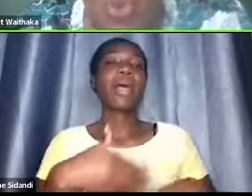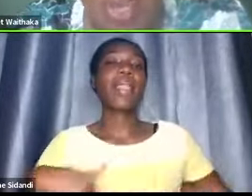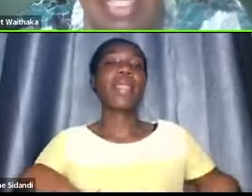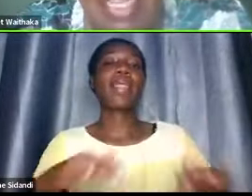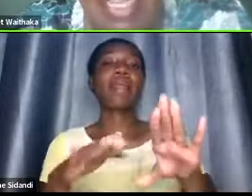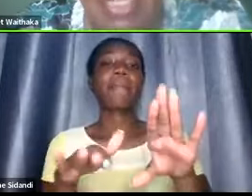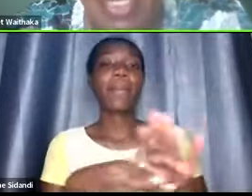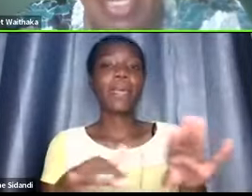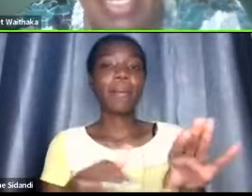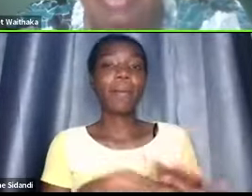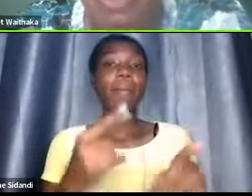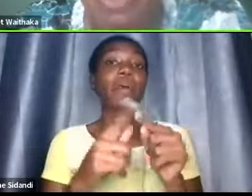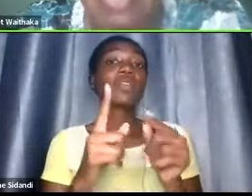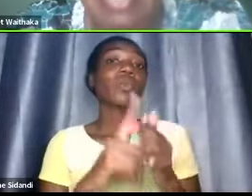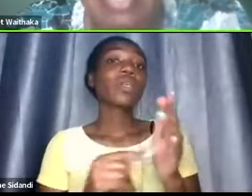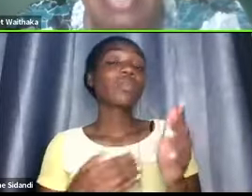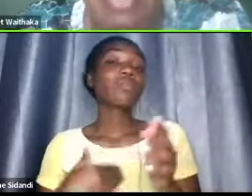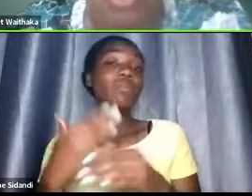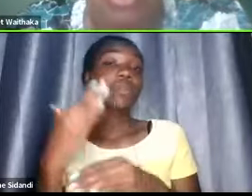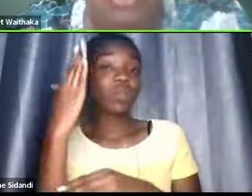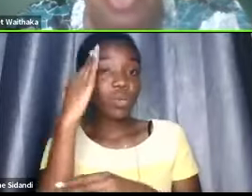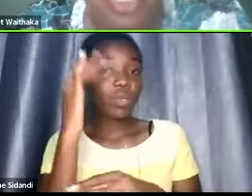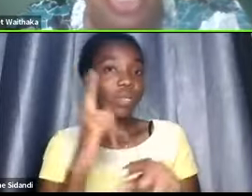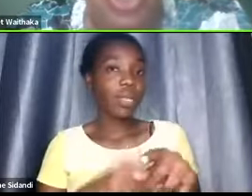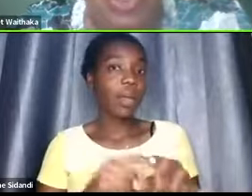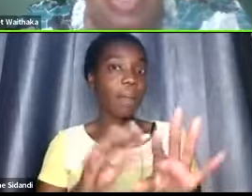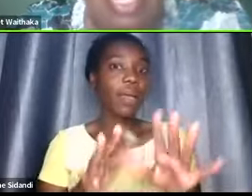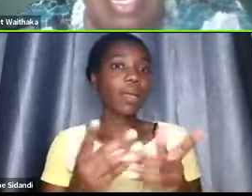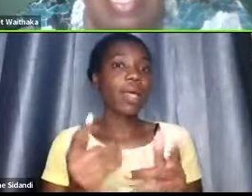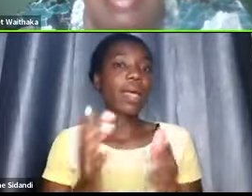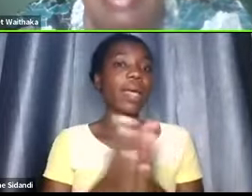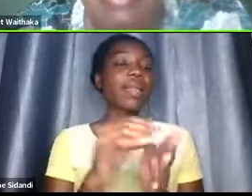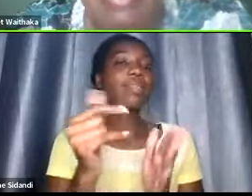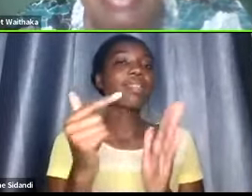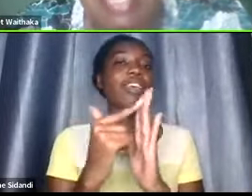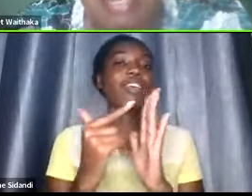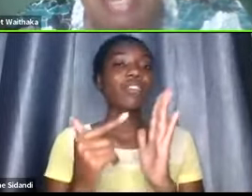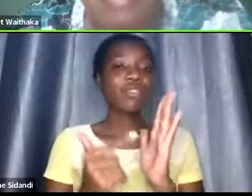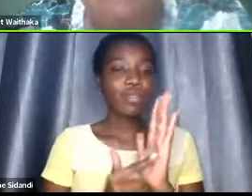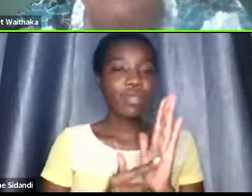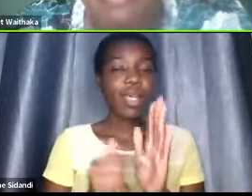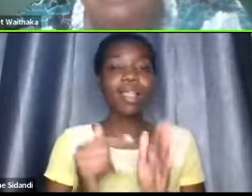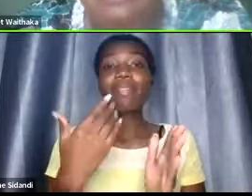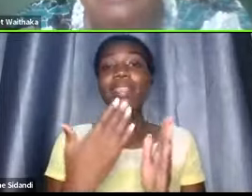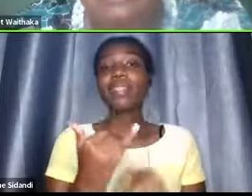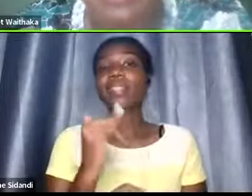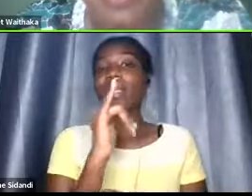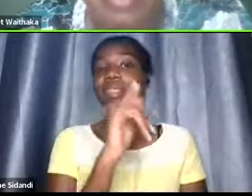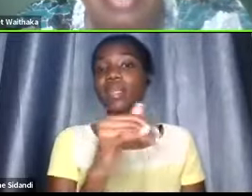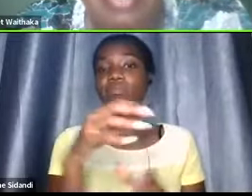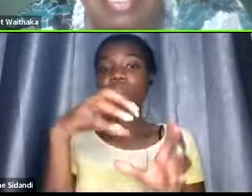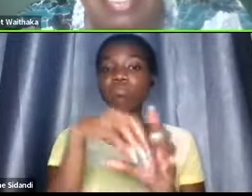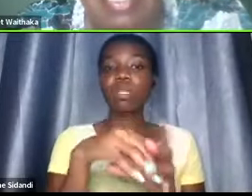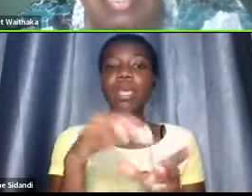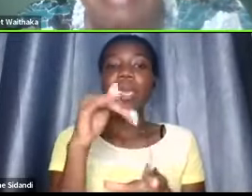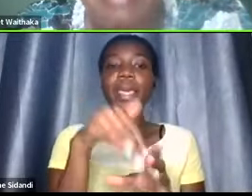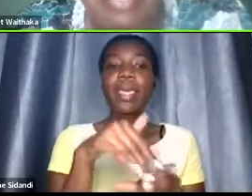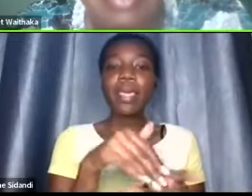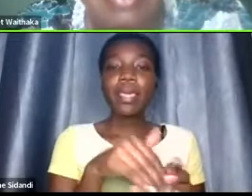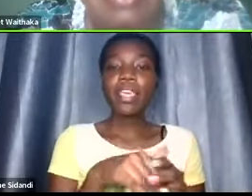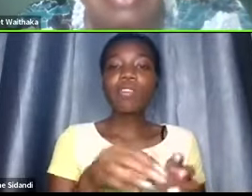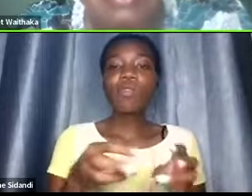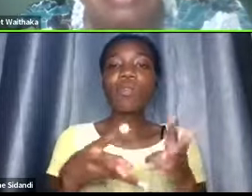know is that when it comes to pertinent and contemporary issues, these things are being placed in such a way that